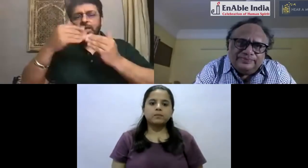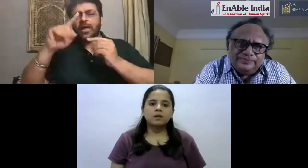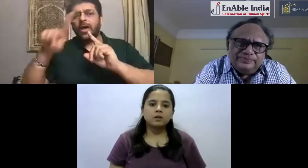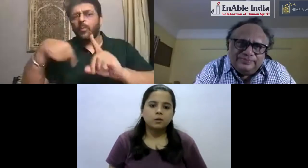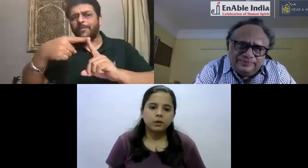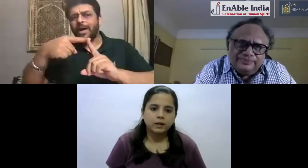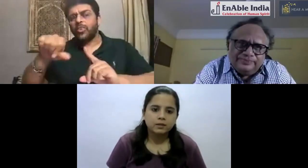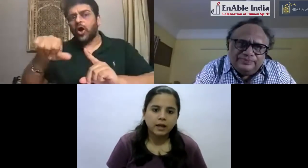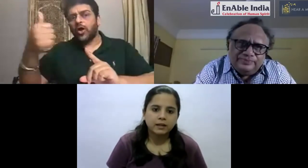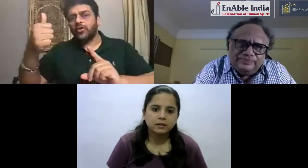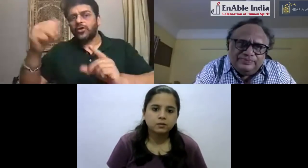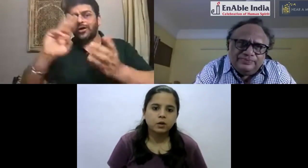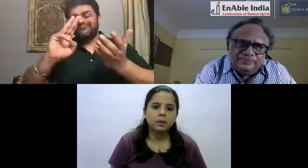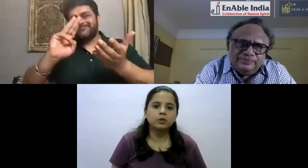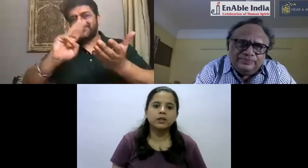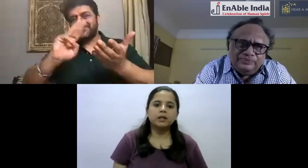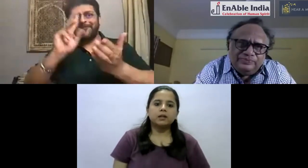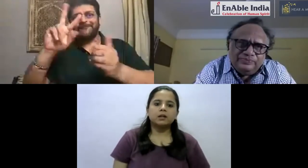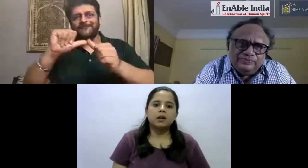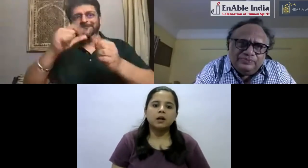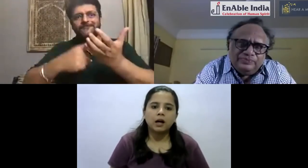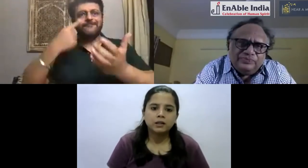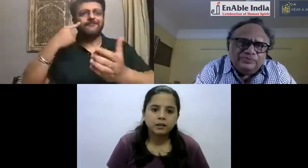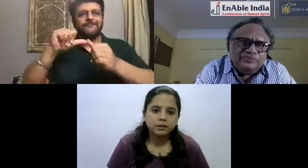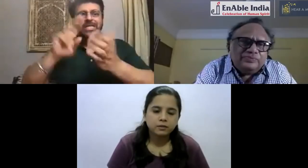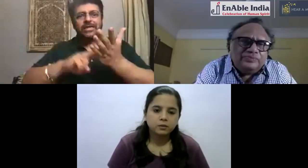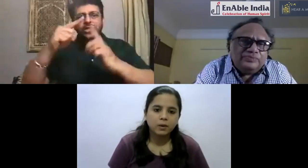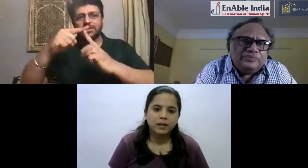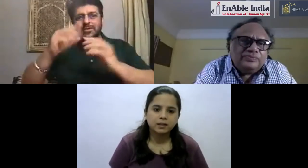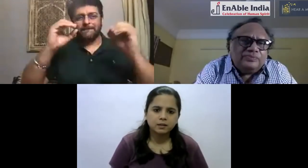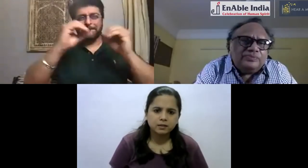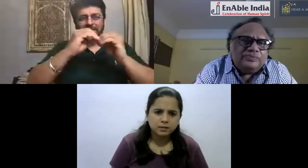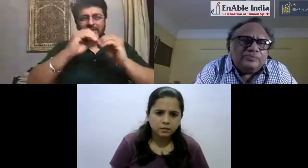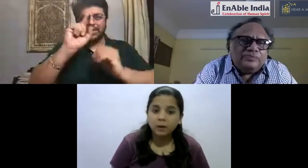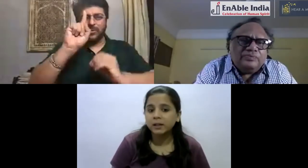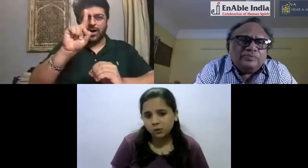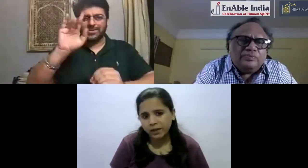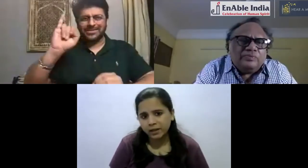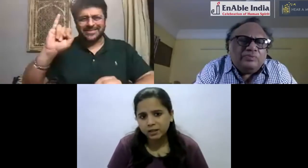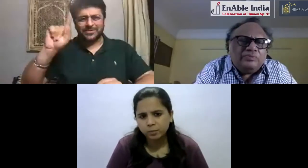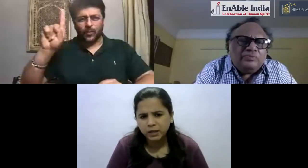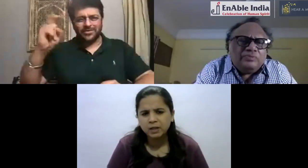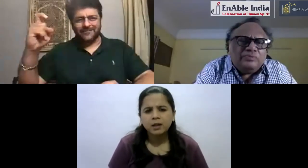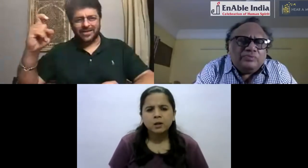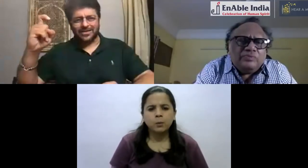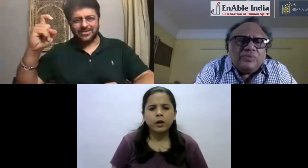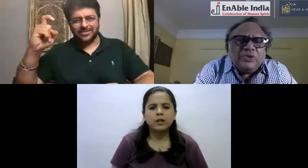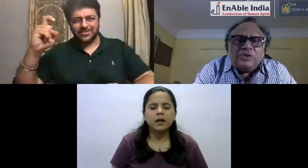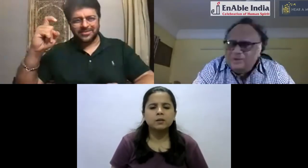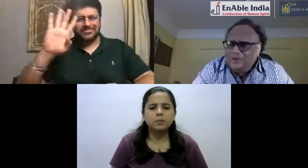Okay. Okay. And what about the other virus, other variant